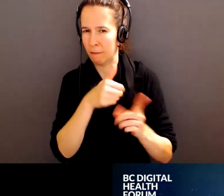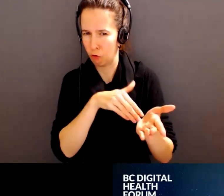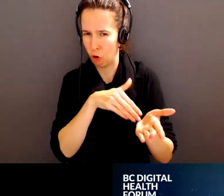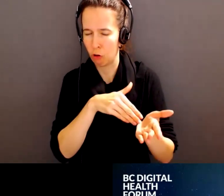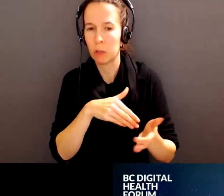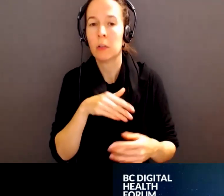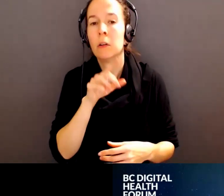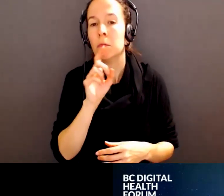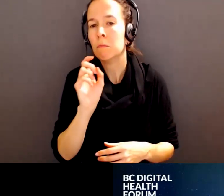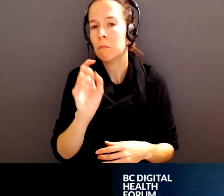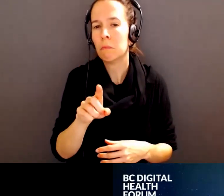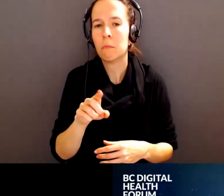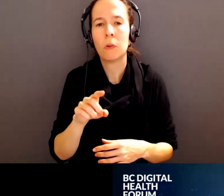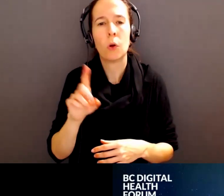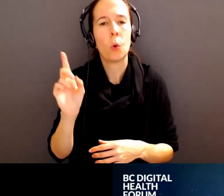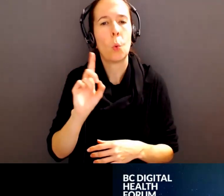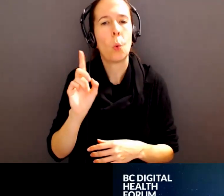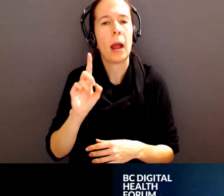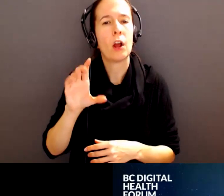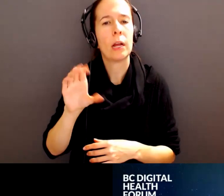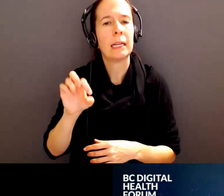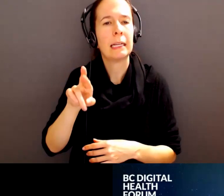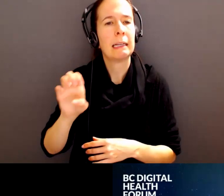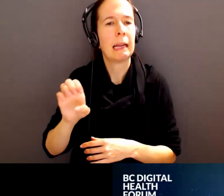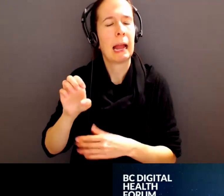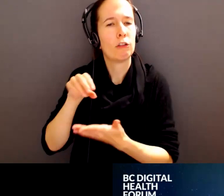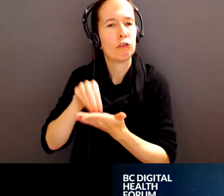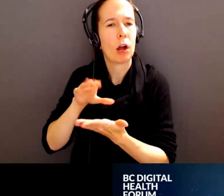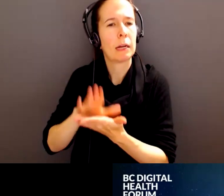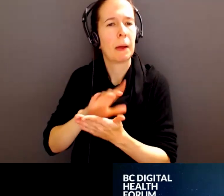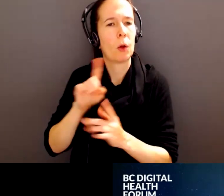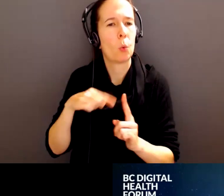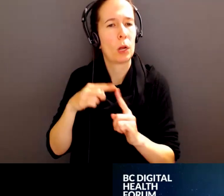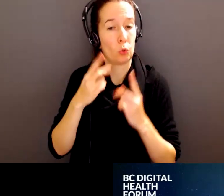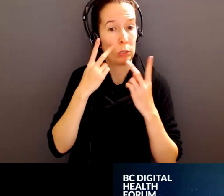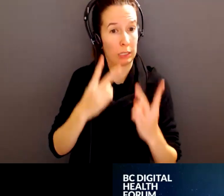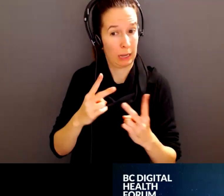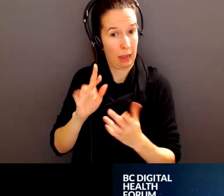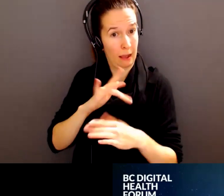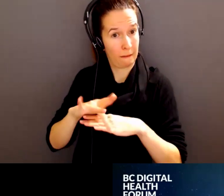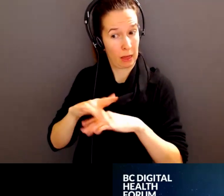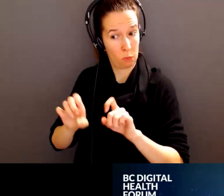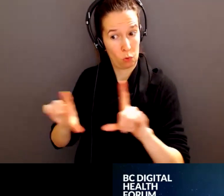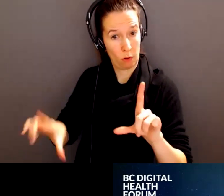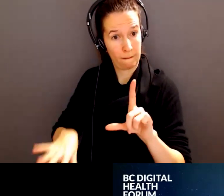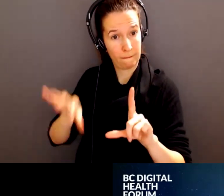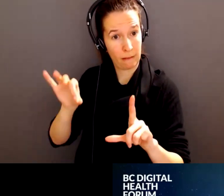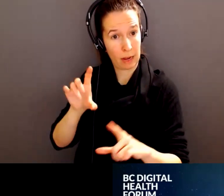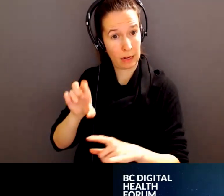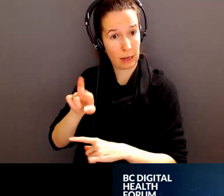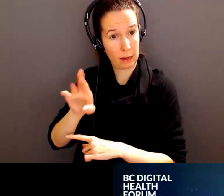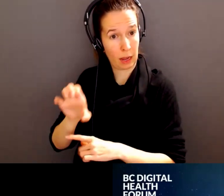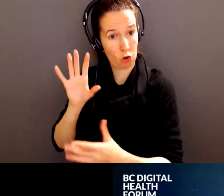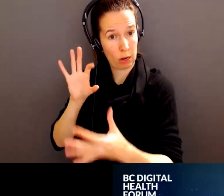about where the care is documented when you're seeing them, and is it available on Care Connect? Yeah, at this point, we